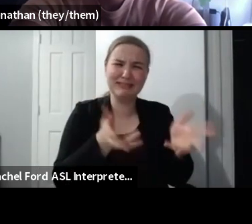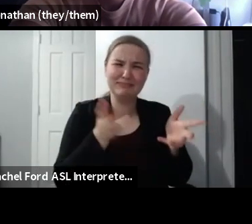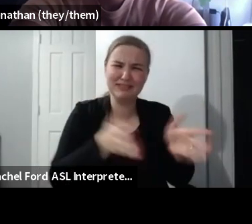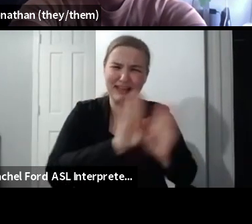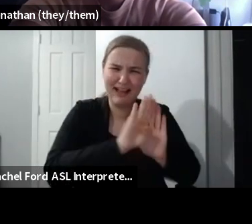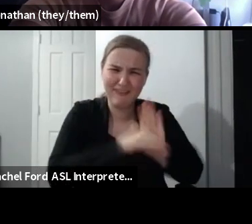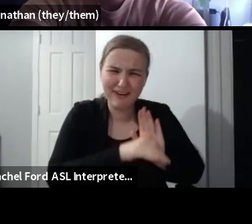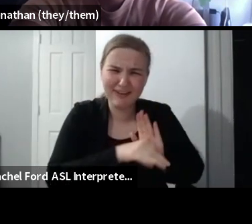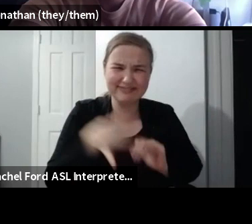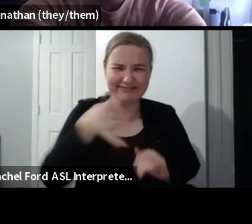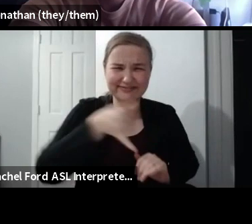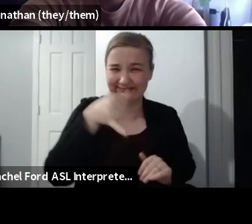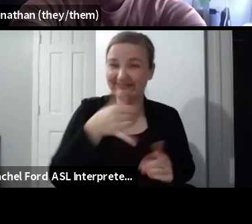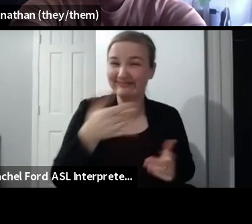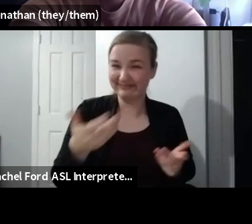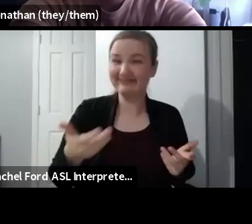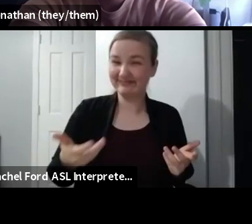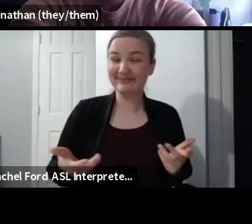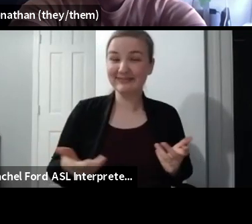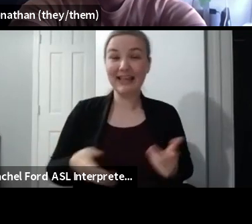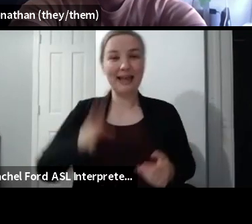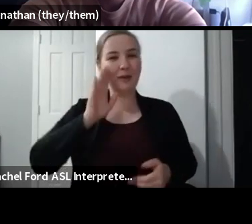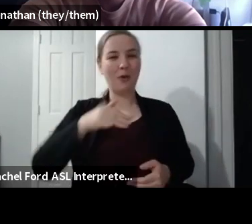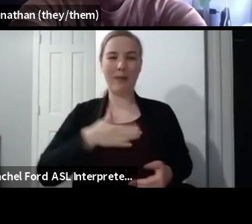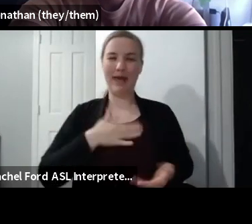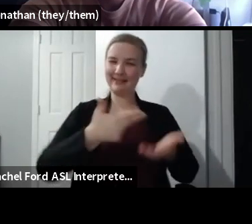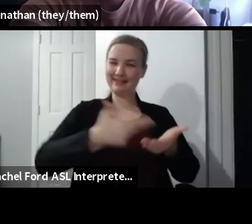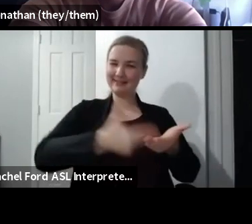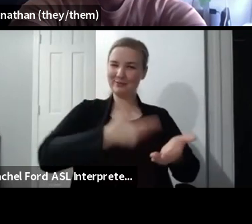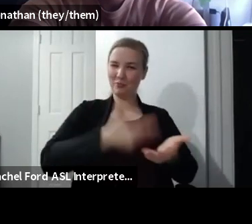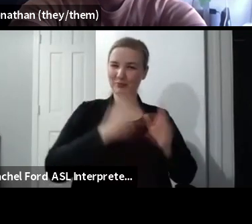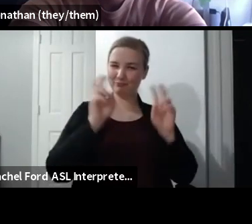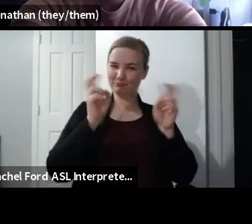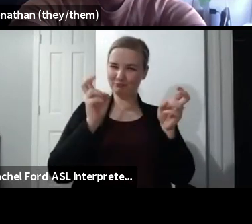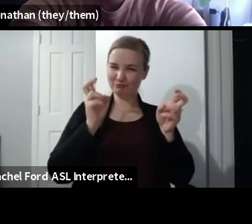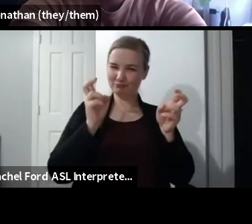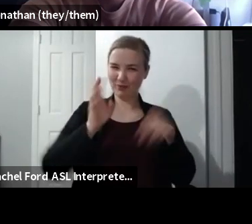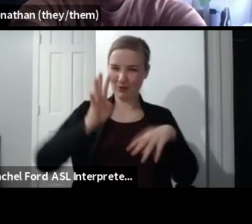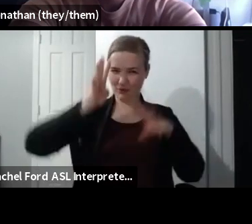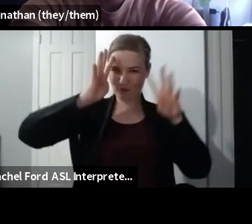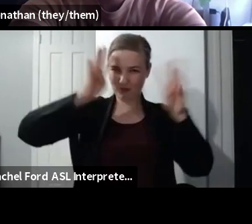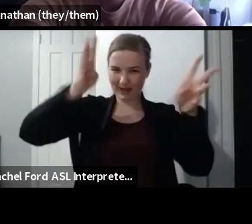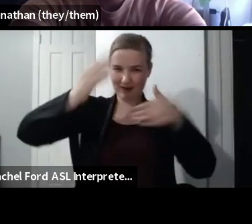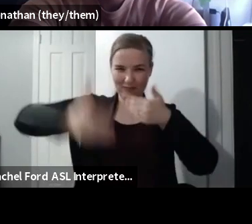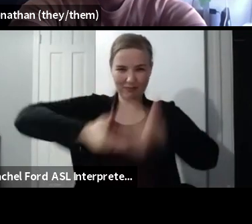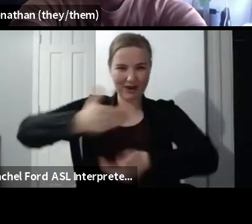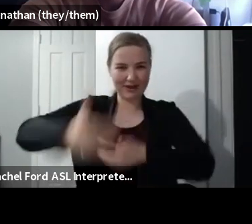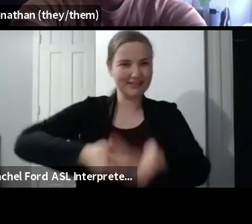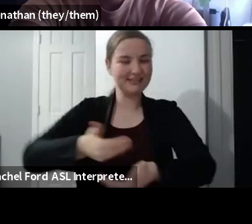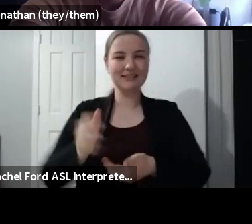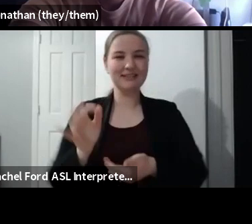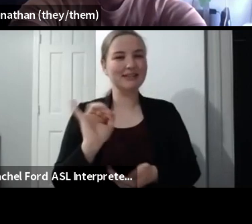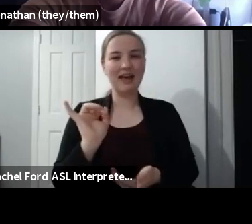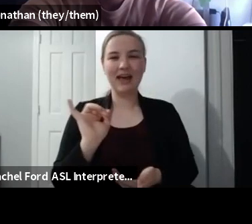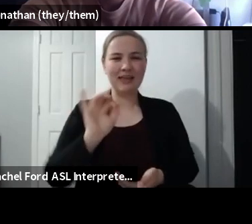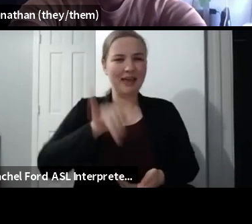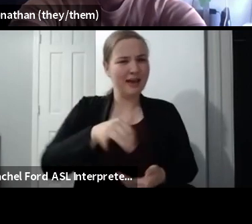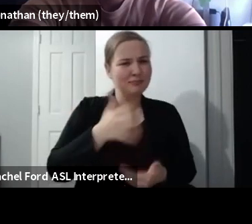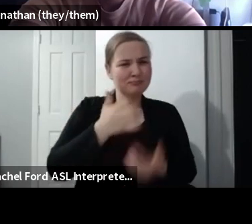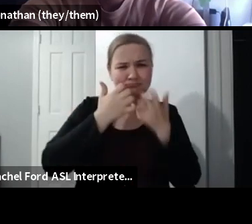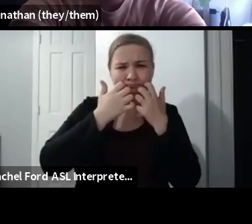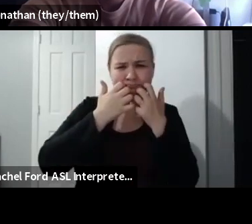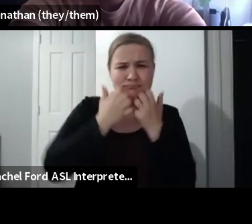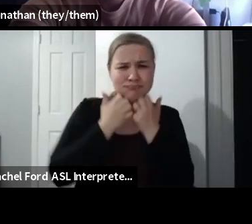But I think in my soup, it's since that piece, it's all about this care. Like every